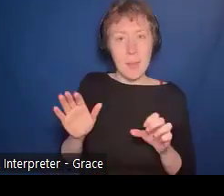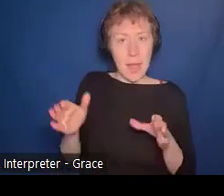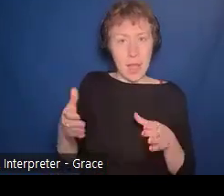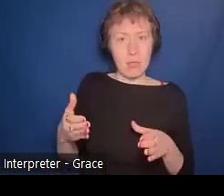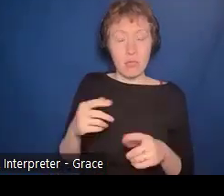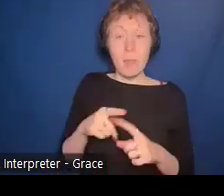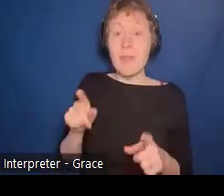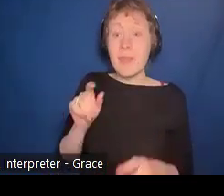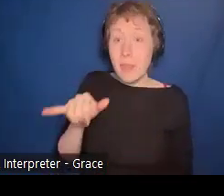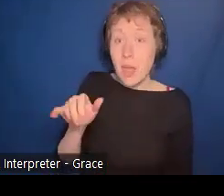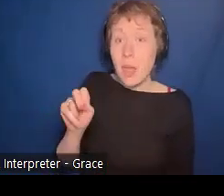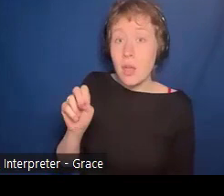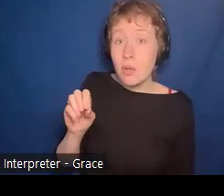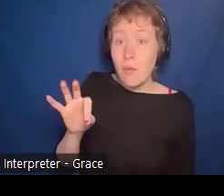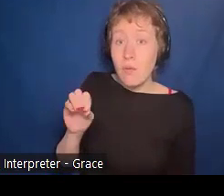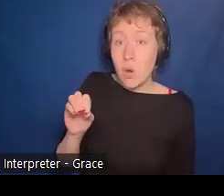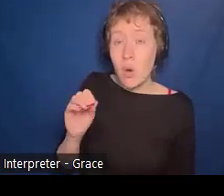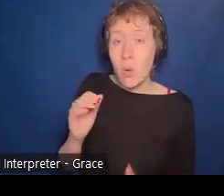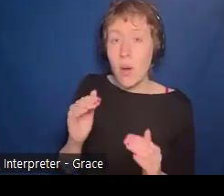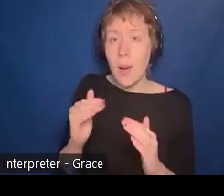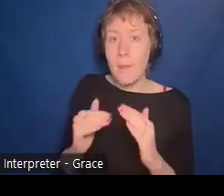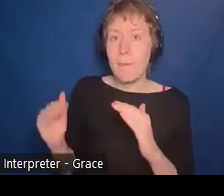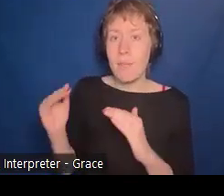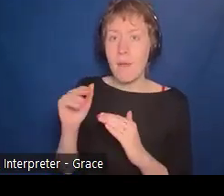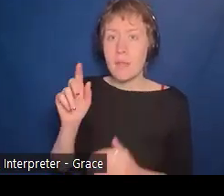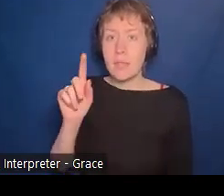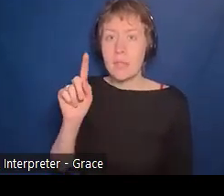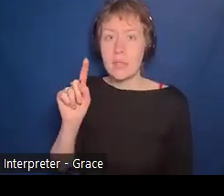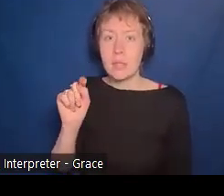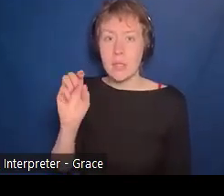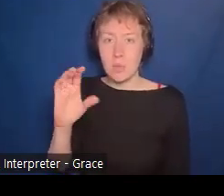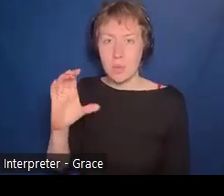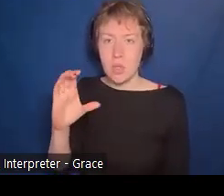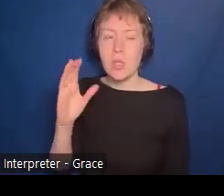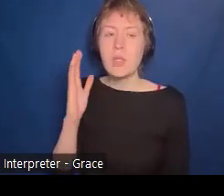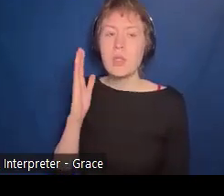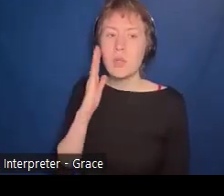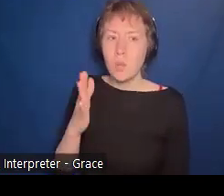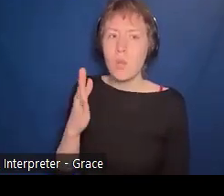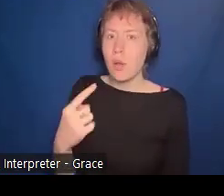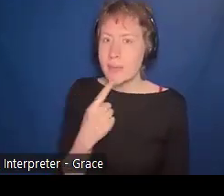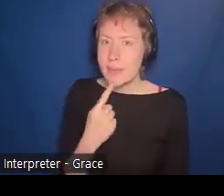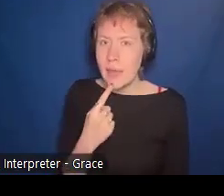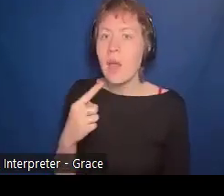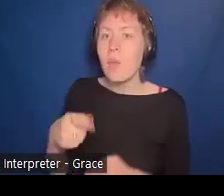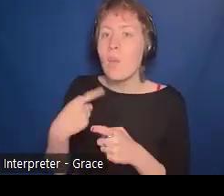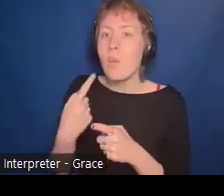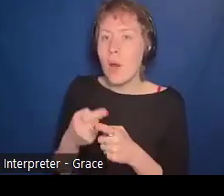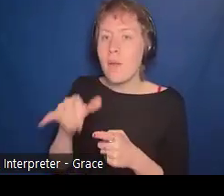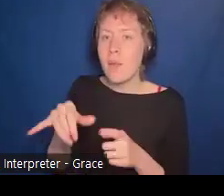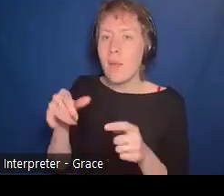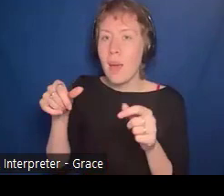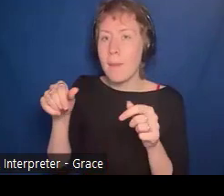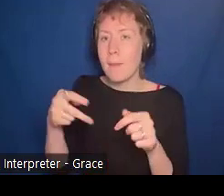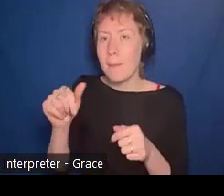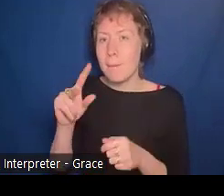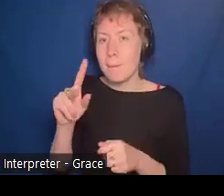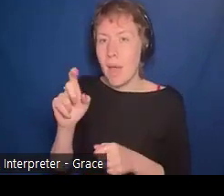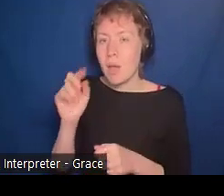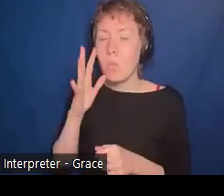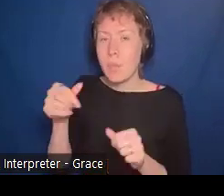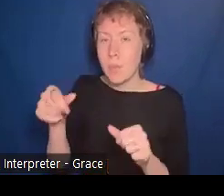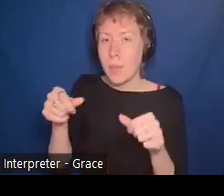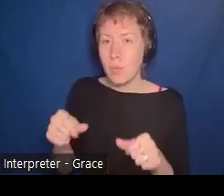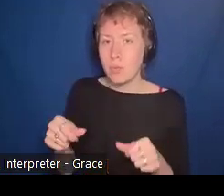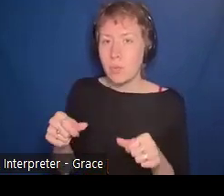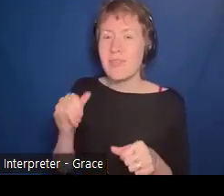NOFO above the TOC, there will be an indication when that packet will be posted. Okay, so it's on the reissued